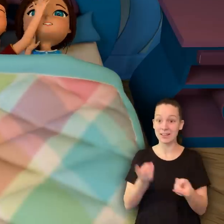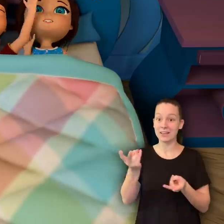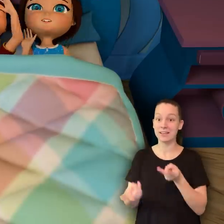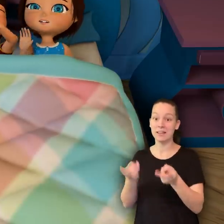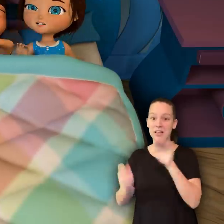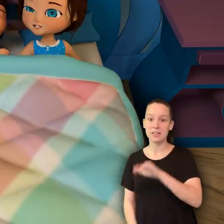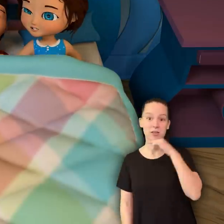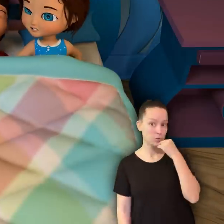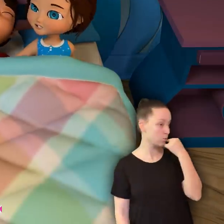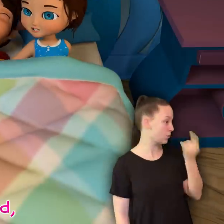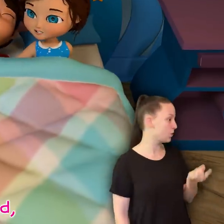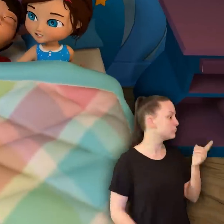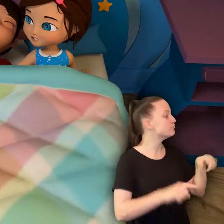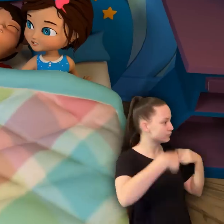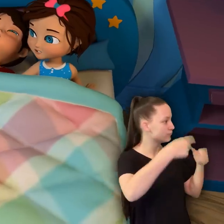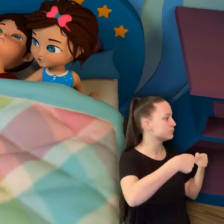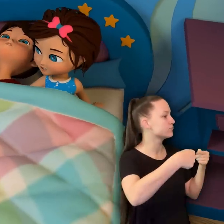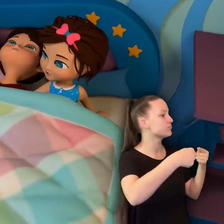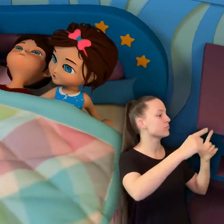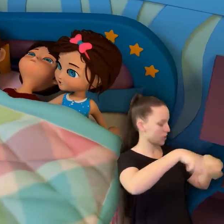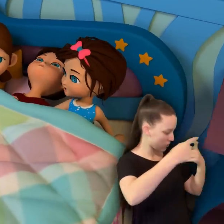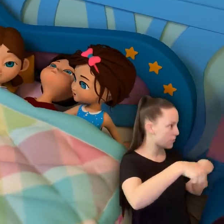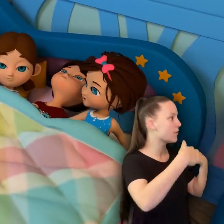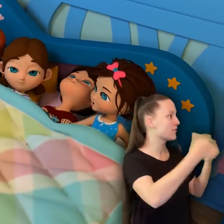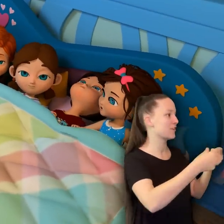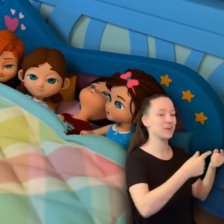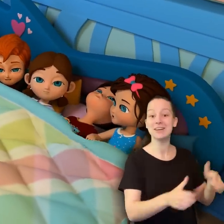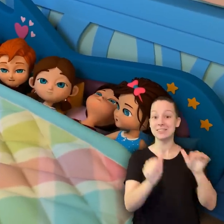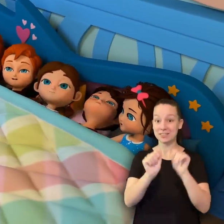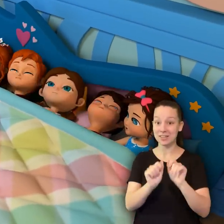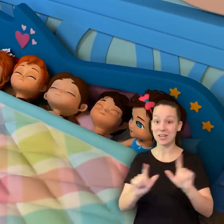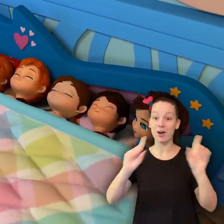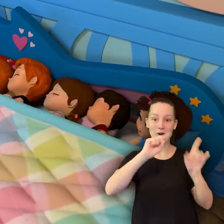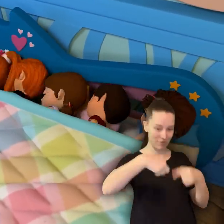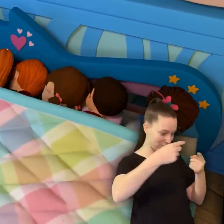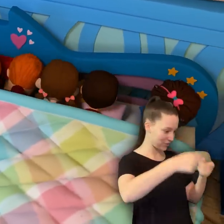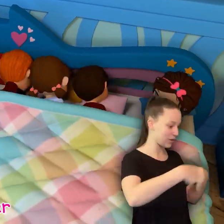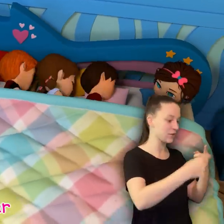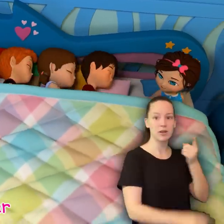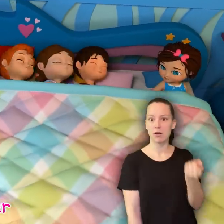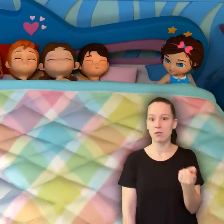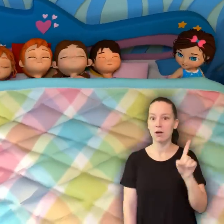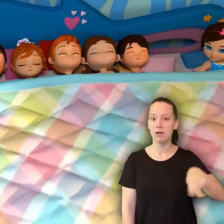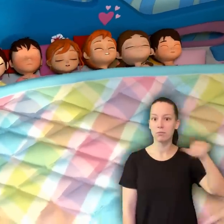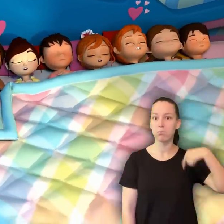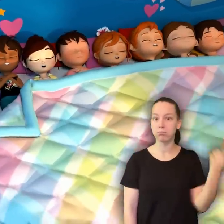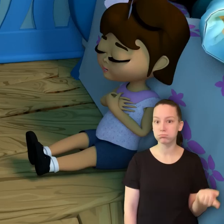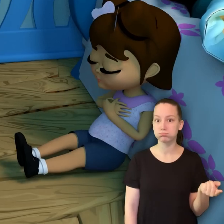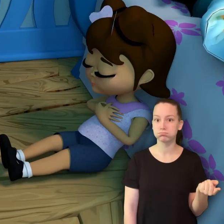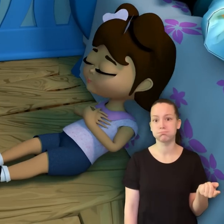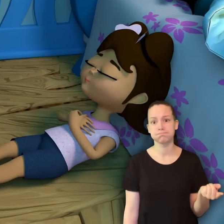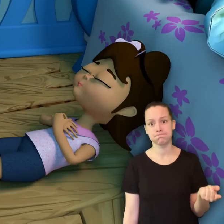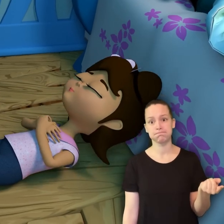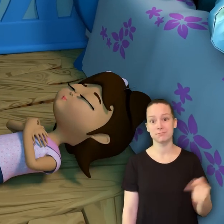and the little one said roll over roll over so they all rolled over and one